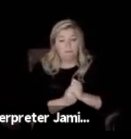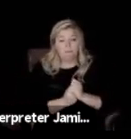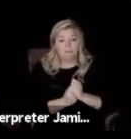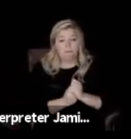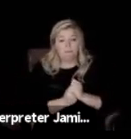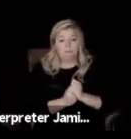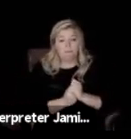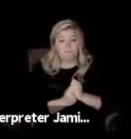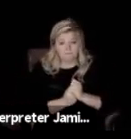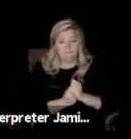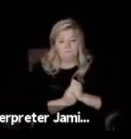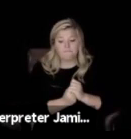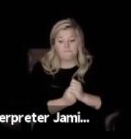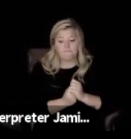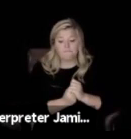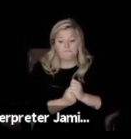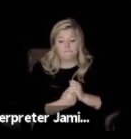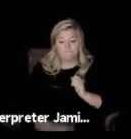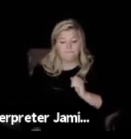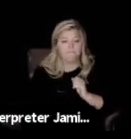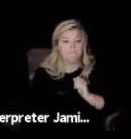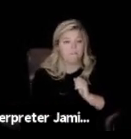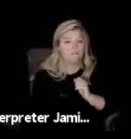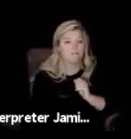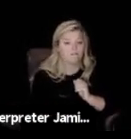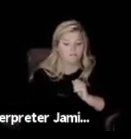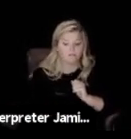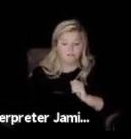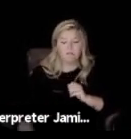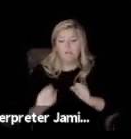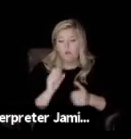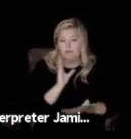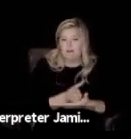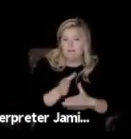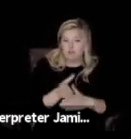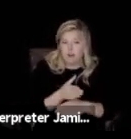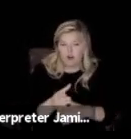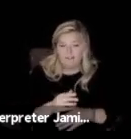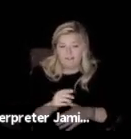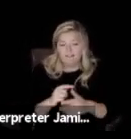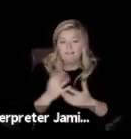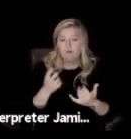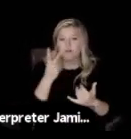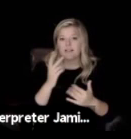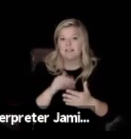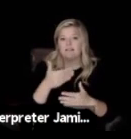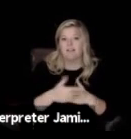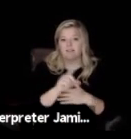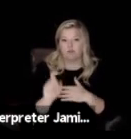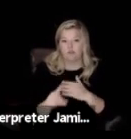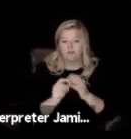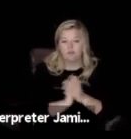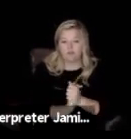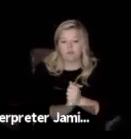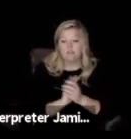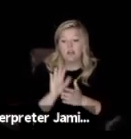All right, so some of you can stop sharing that, Shelby, and go to the next question. The next question